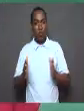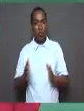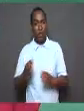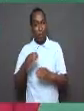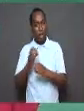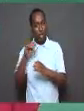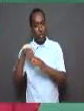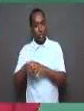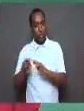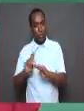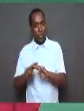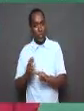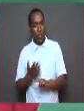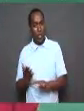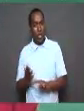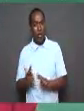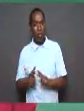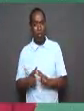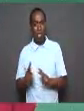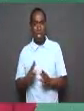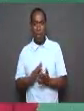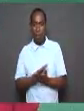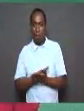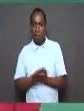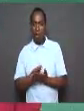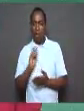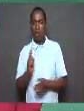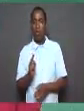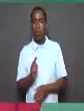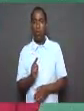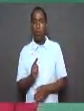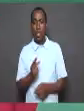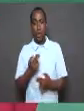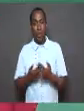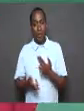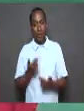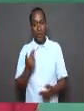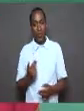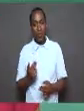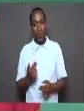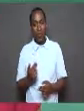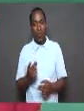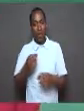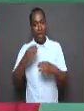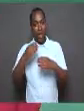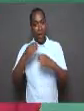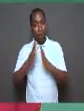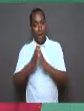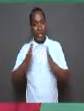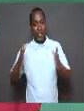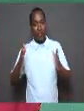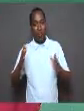specimen is calculated by multiplying the magnification of